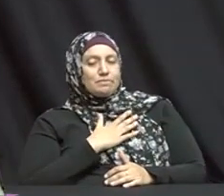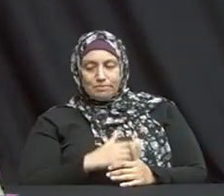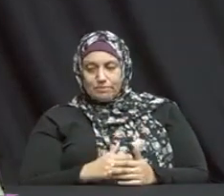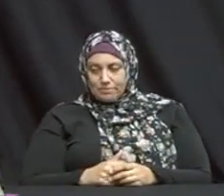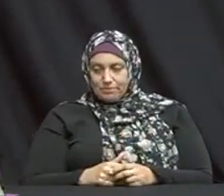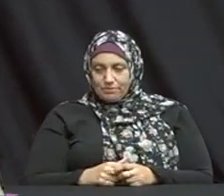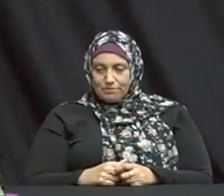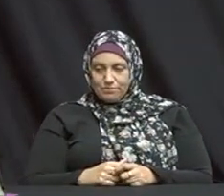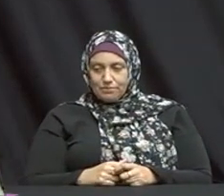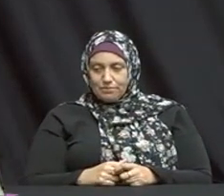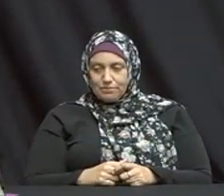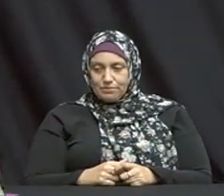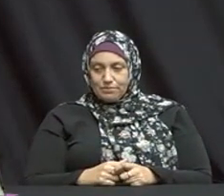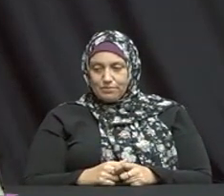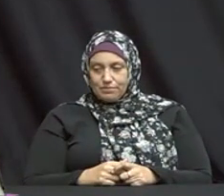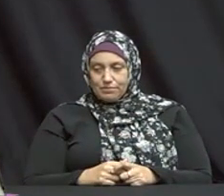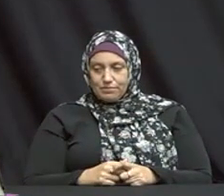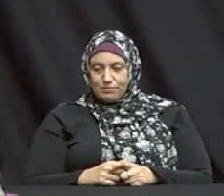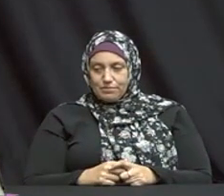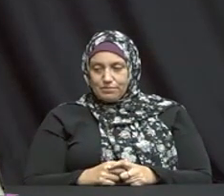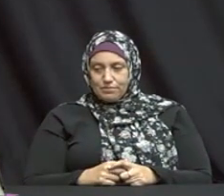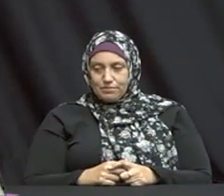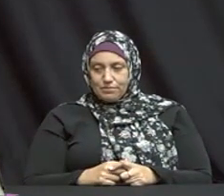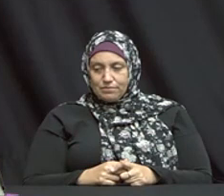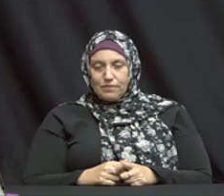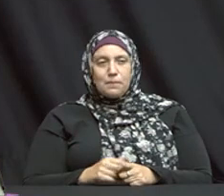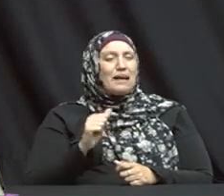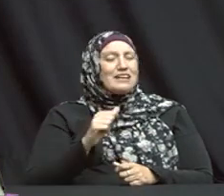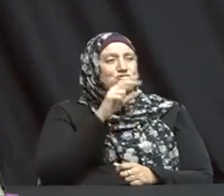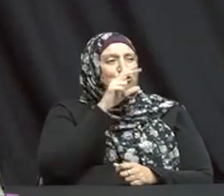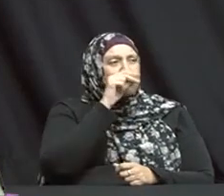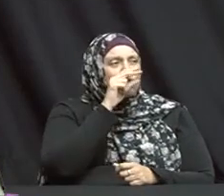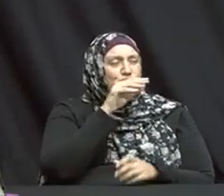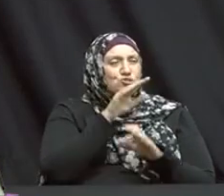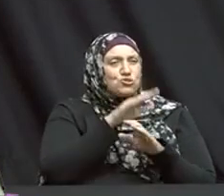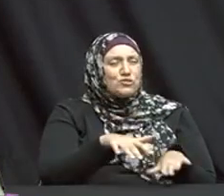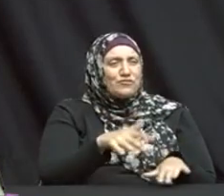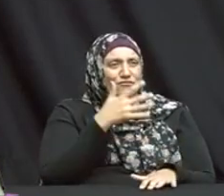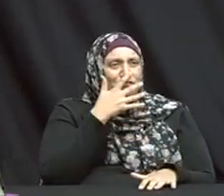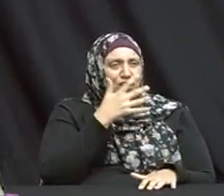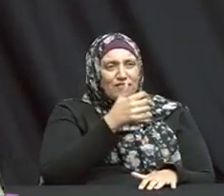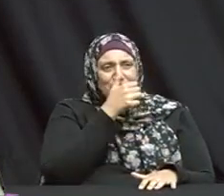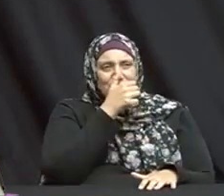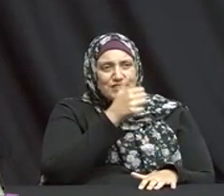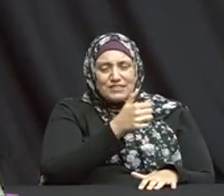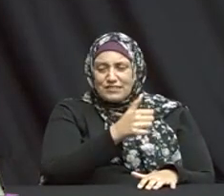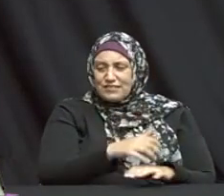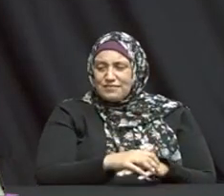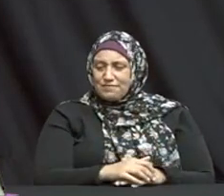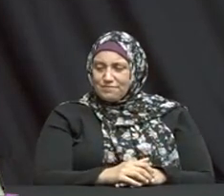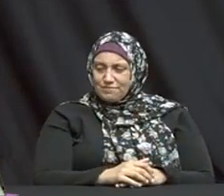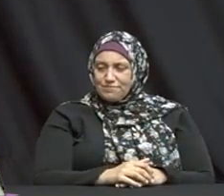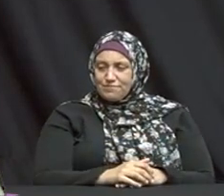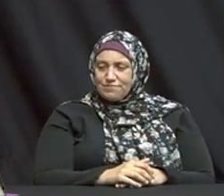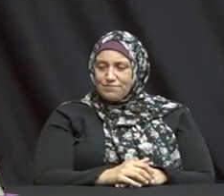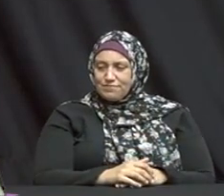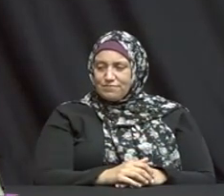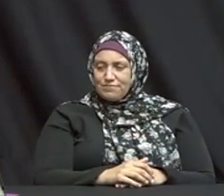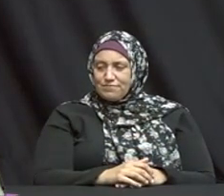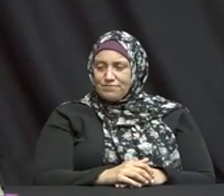about the children who wouldn't really be in a position to agree. Mohamed, maybe you can flesh it out a bit.